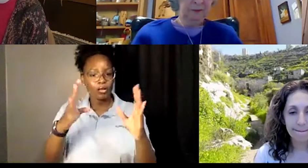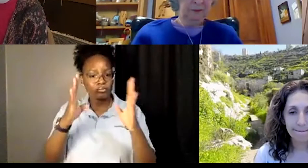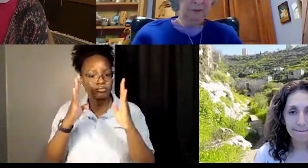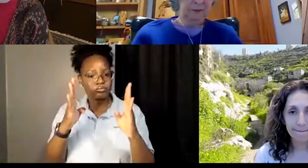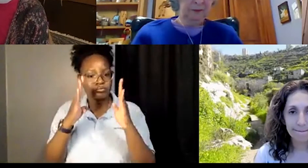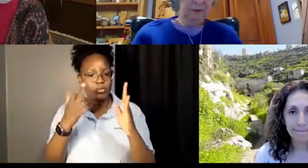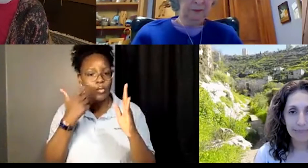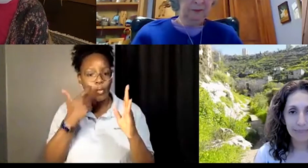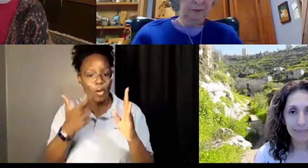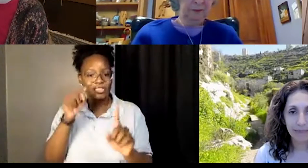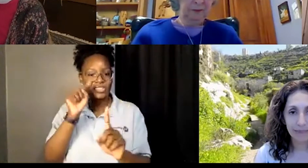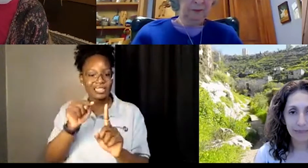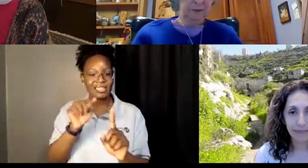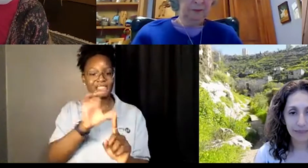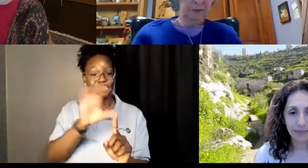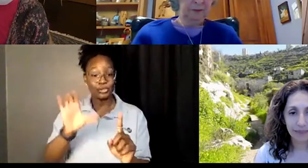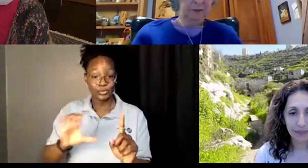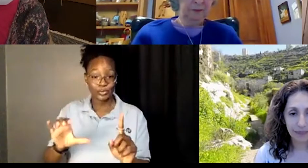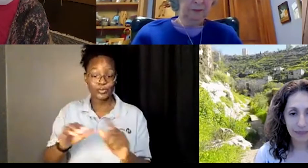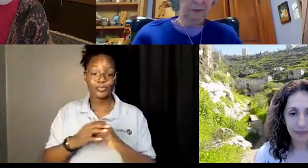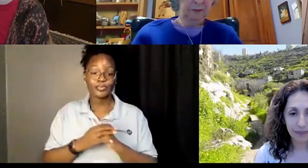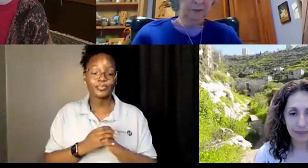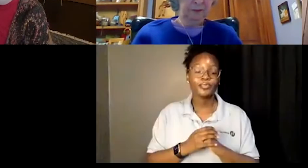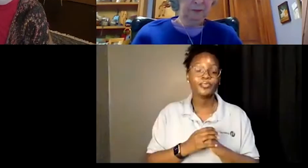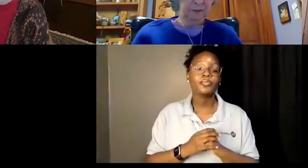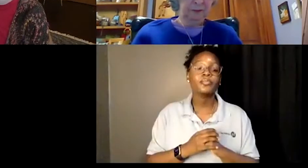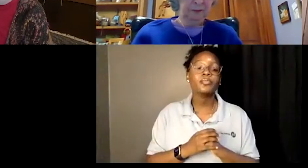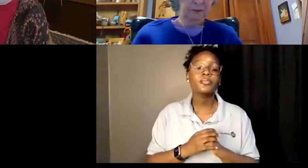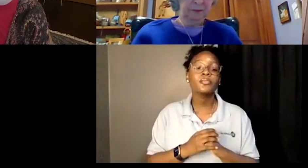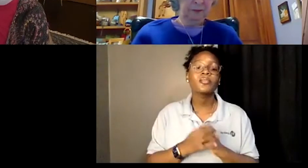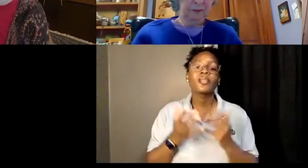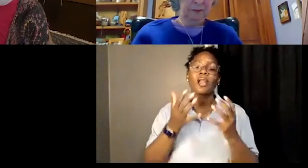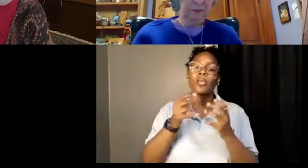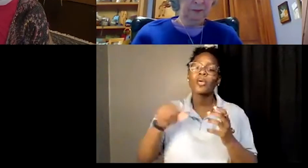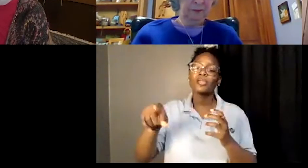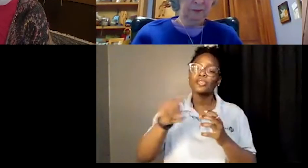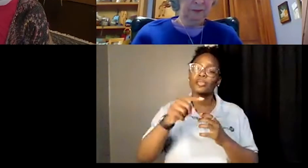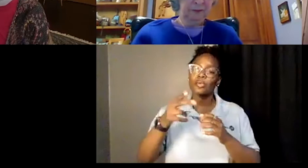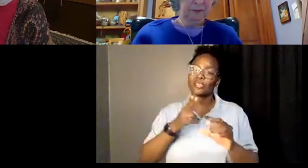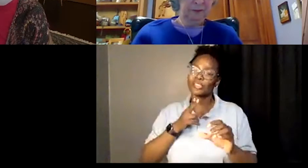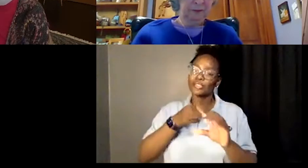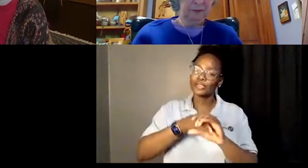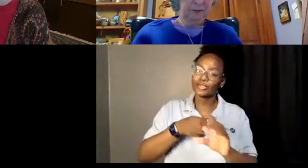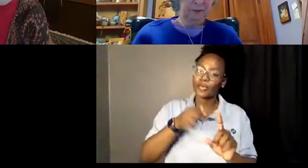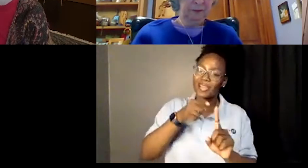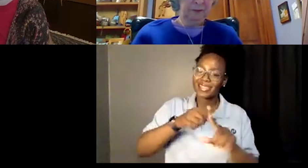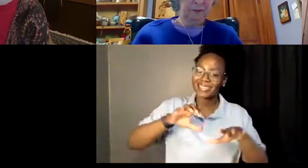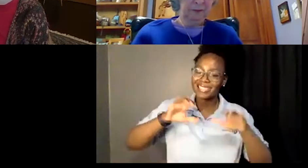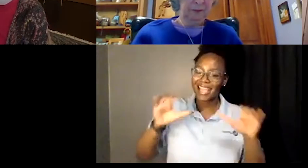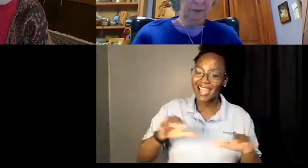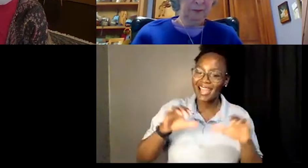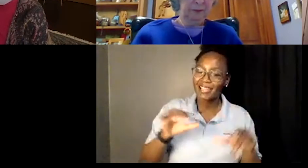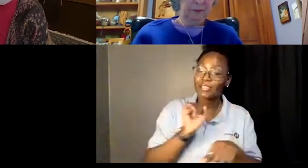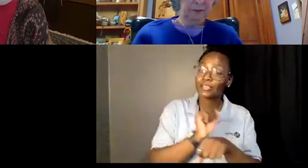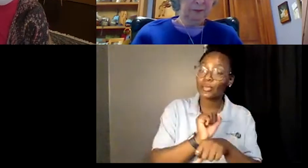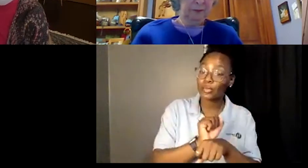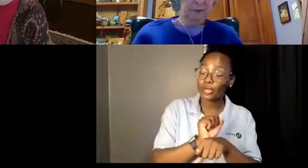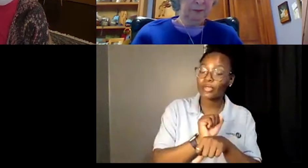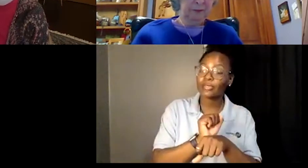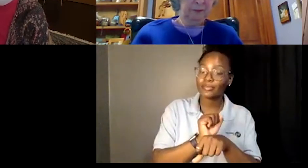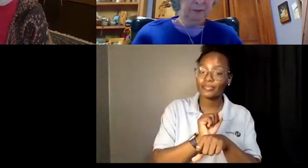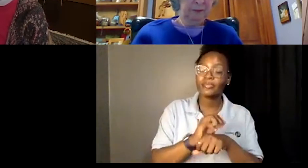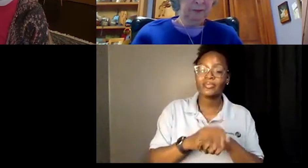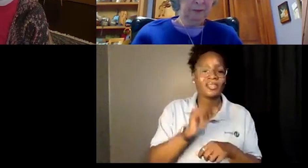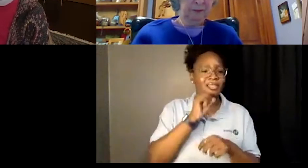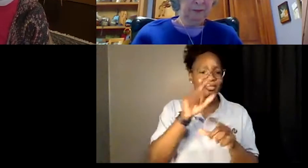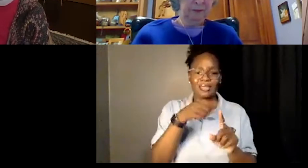We want you to take it upon yourselves to join this action work, this actionable work. It's not